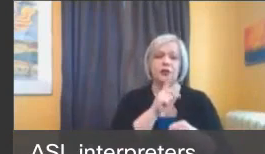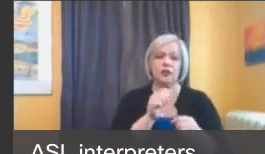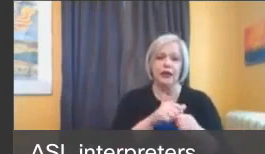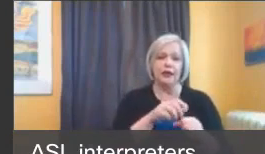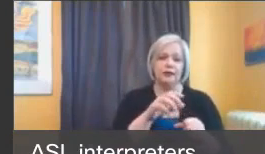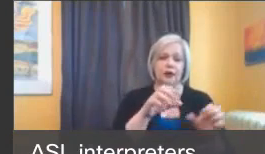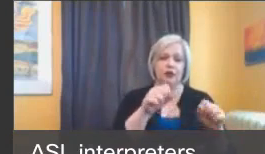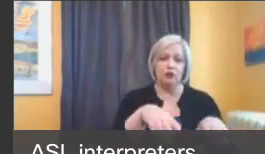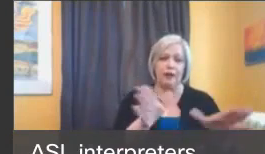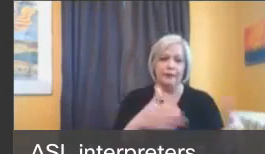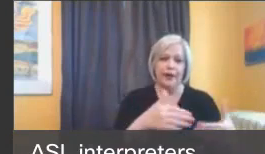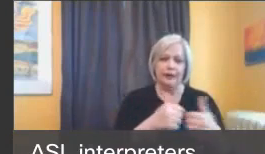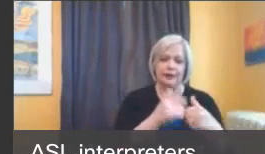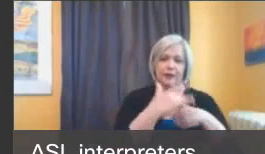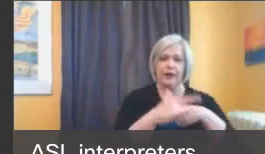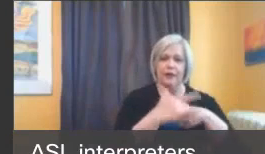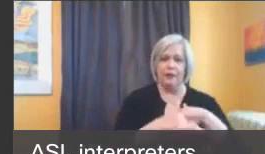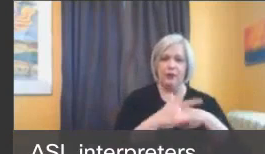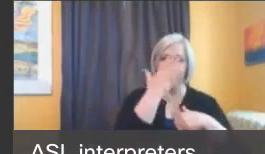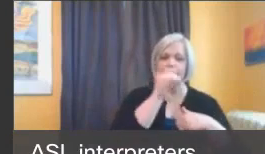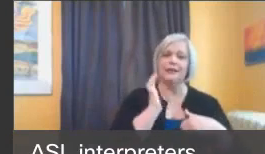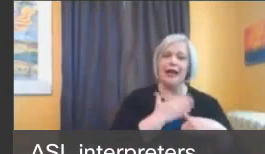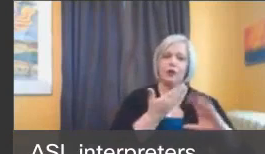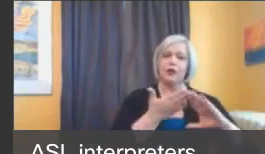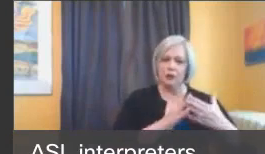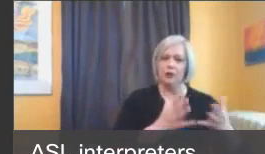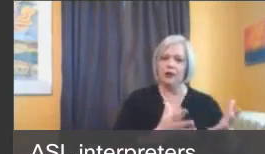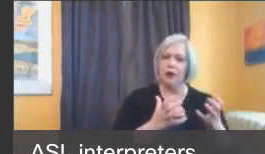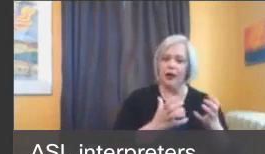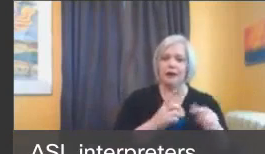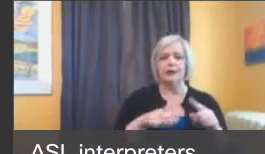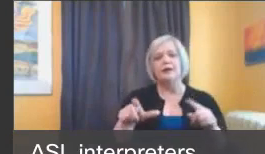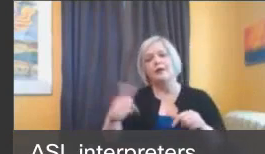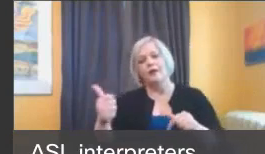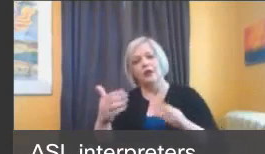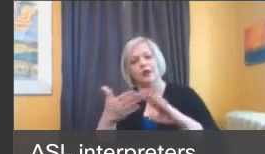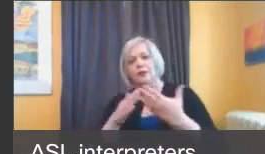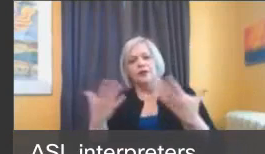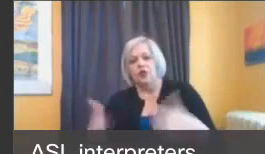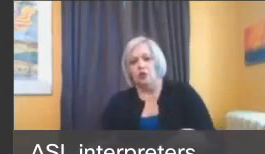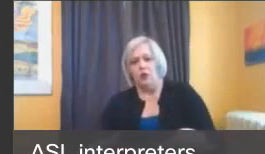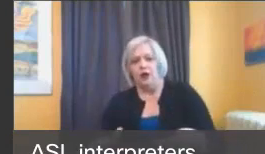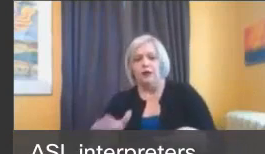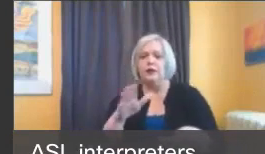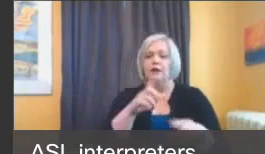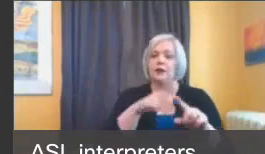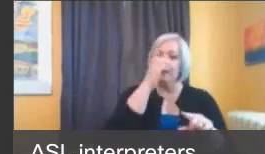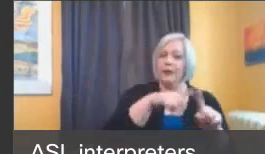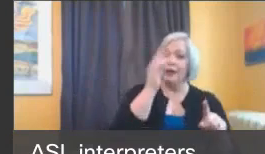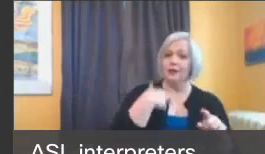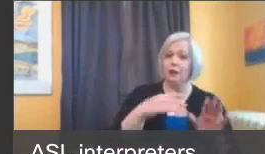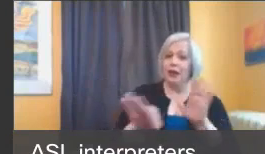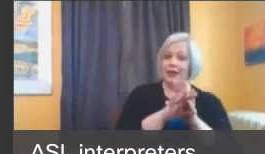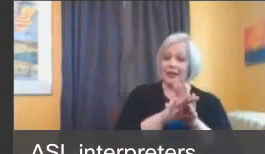boxes because our community wants them, while many other communities in Florida do not. And since we are elected officials, we do have to be